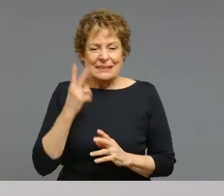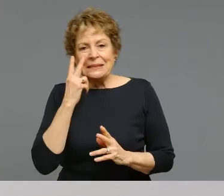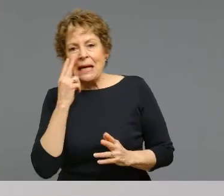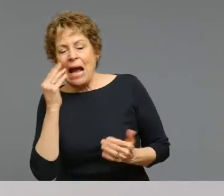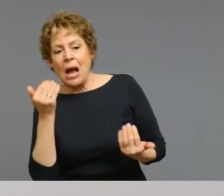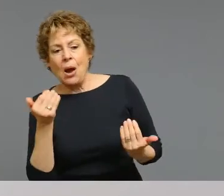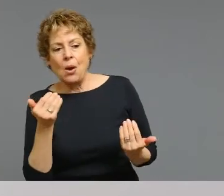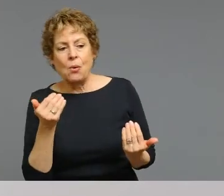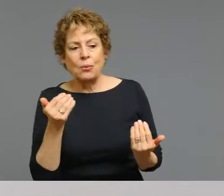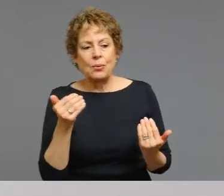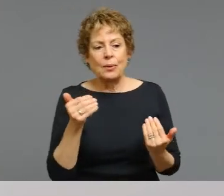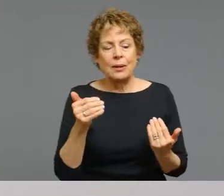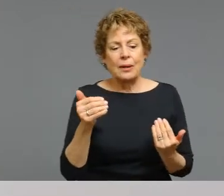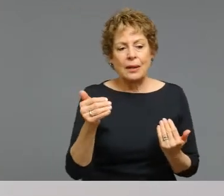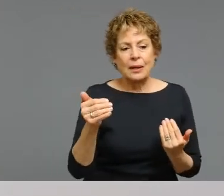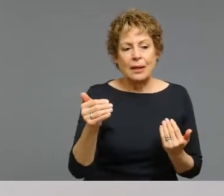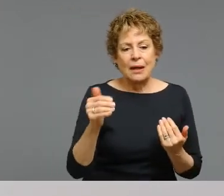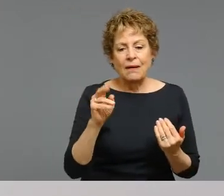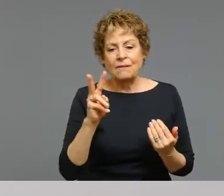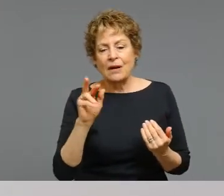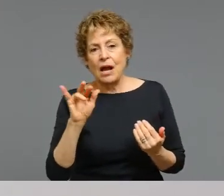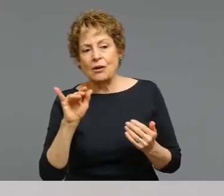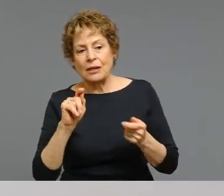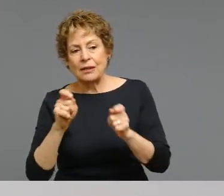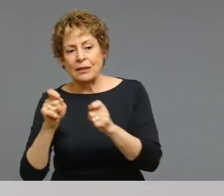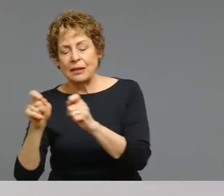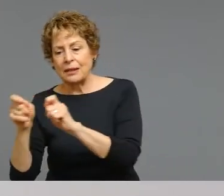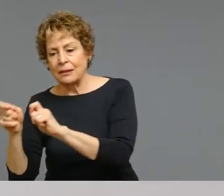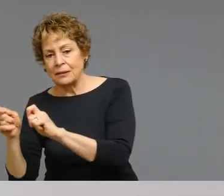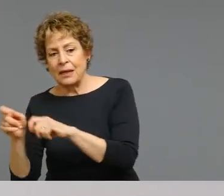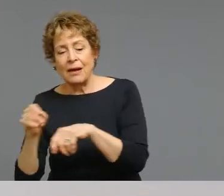how that changes each of those metrics that we watch.